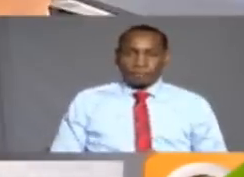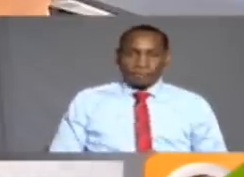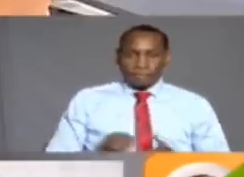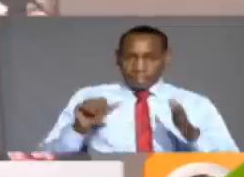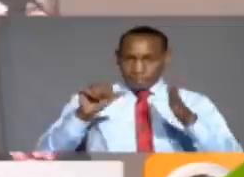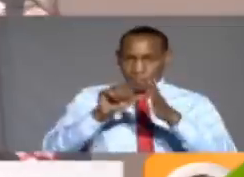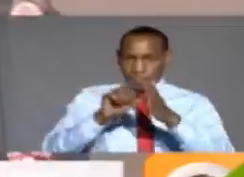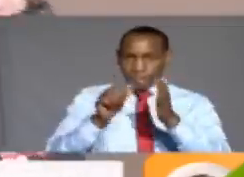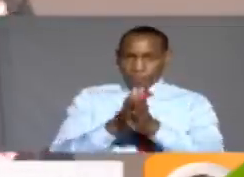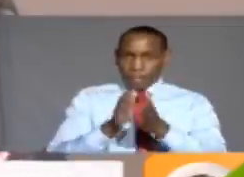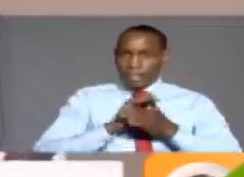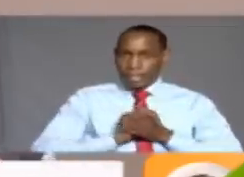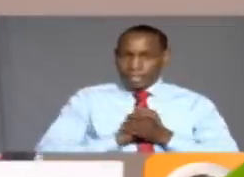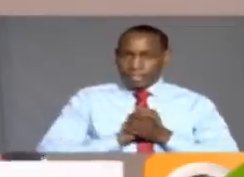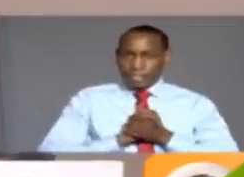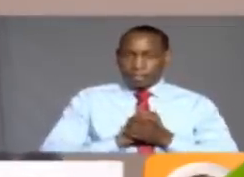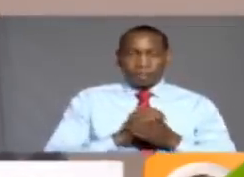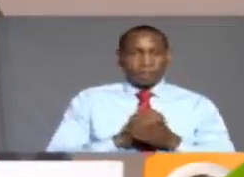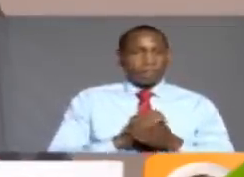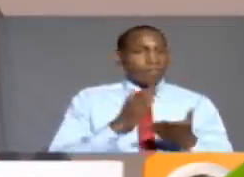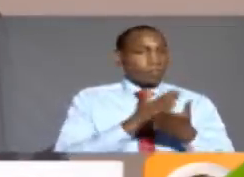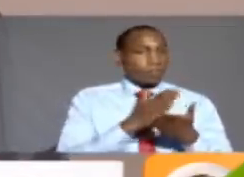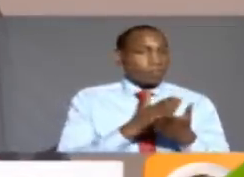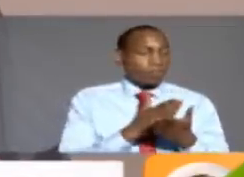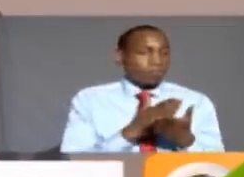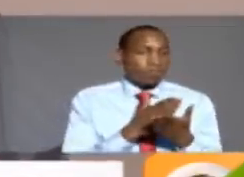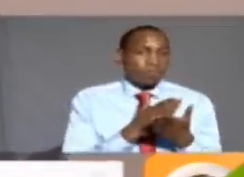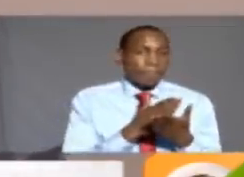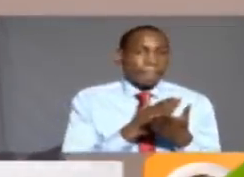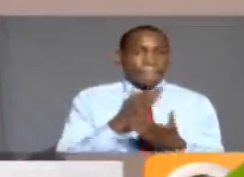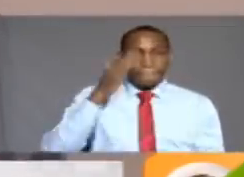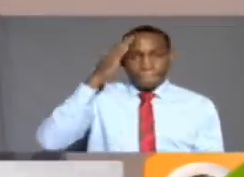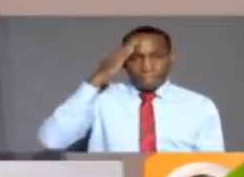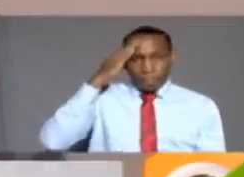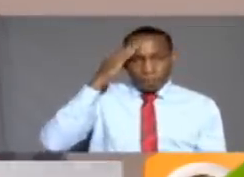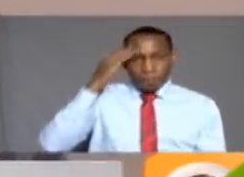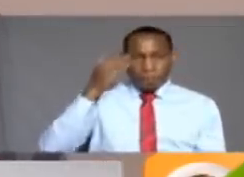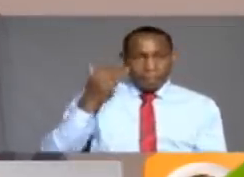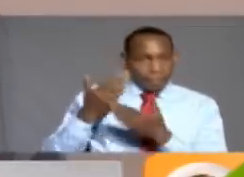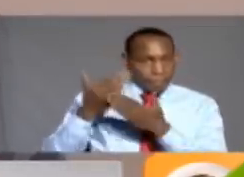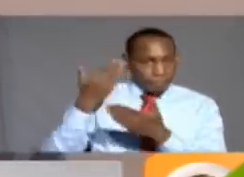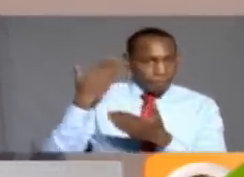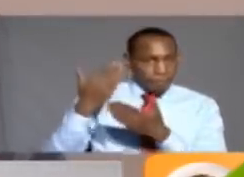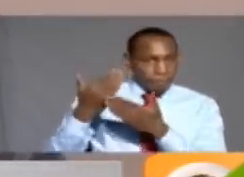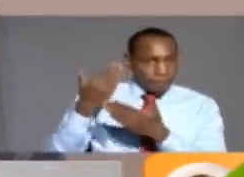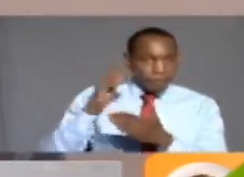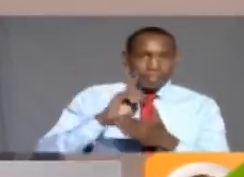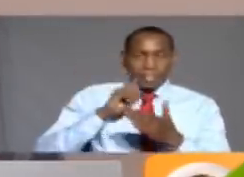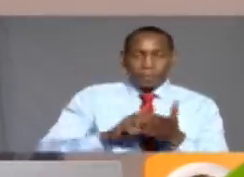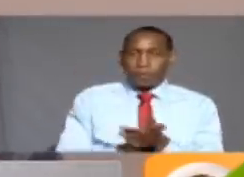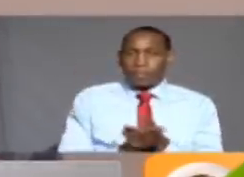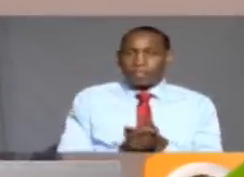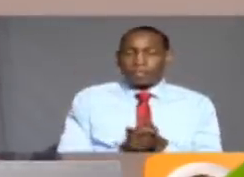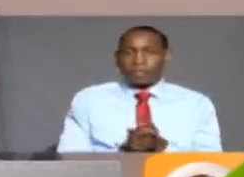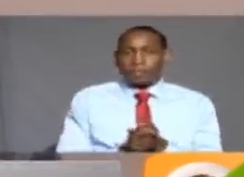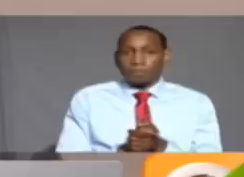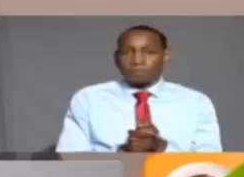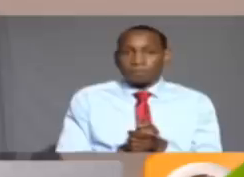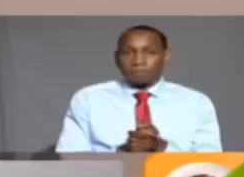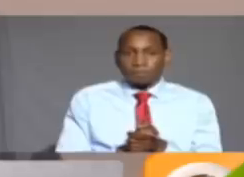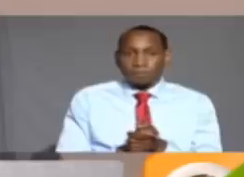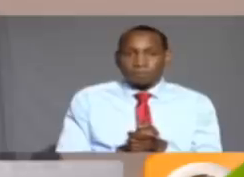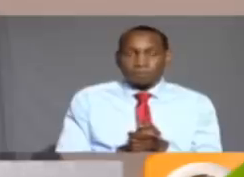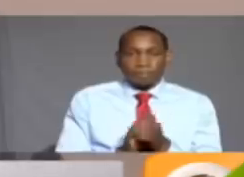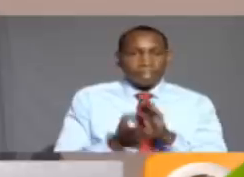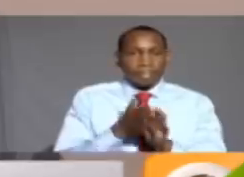with the handshake is the fact that, the beginning I said that when you are in a, we don't